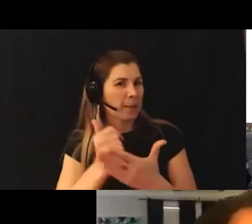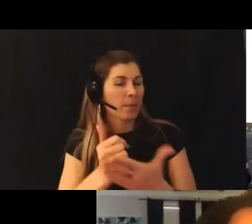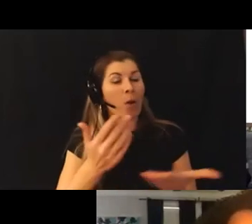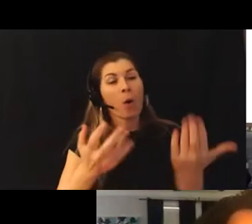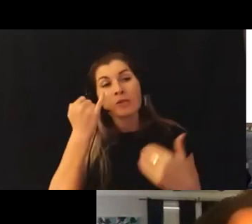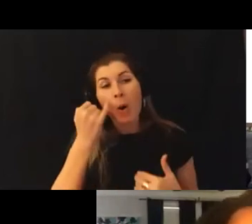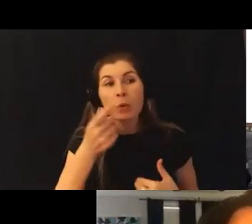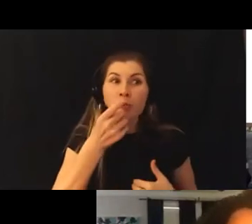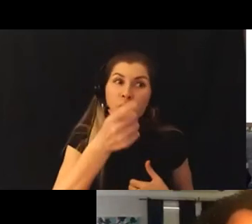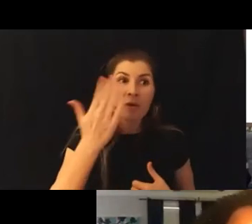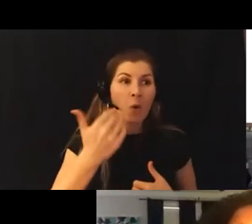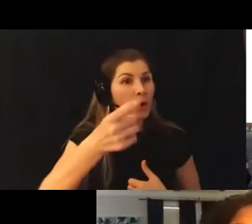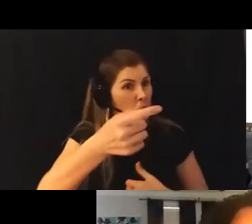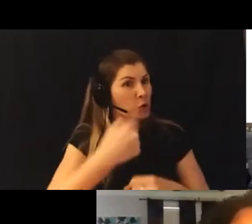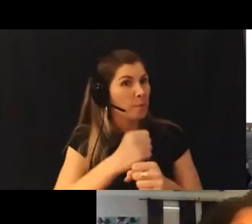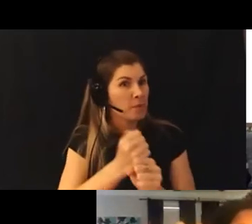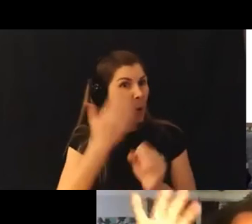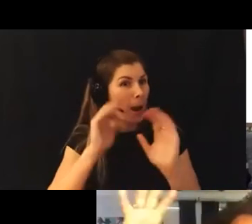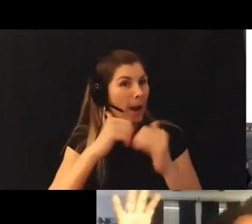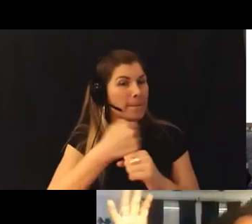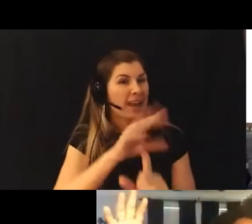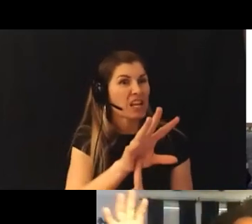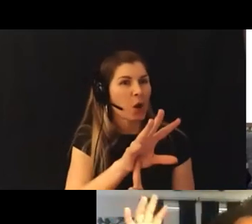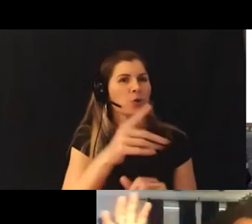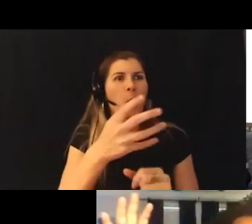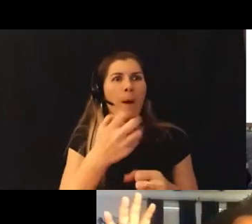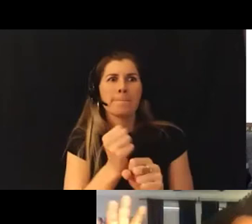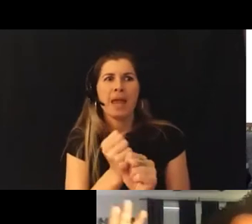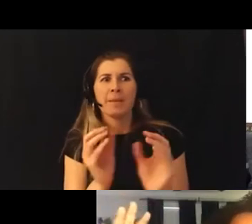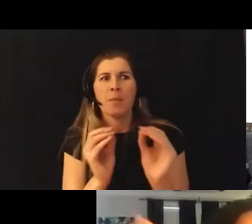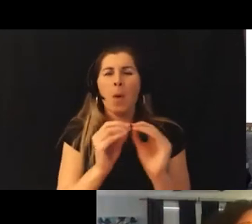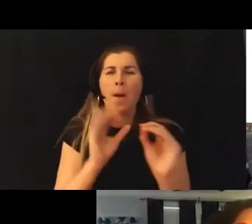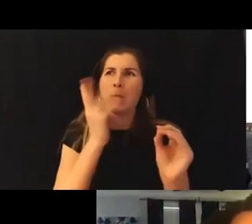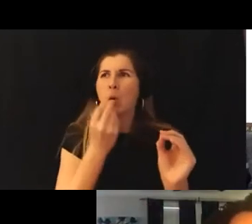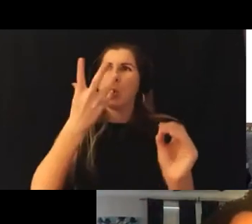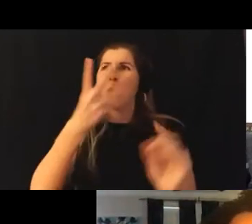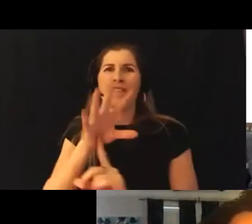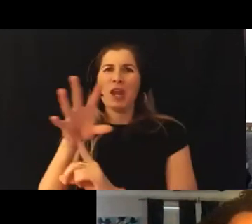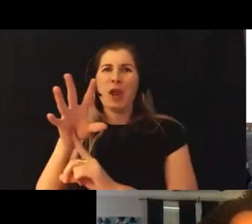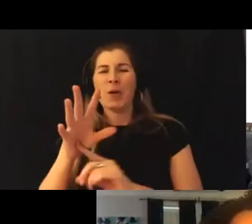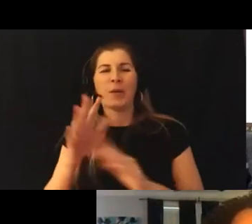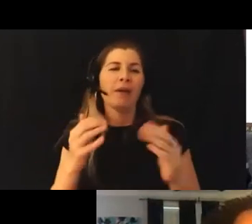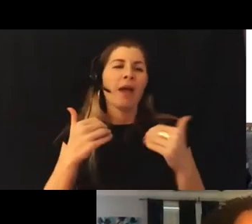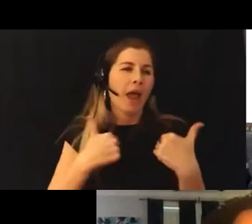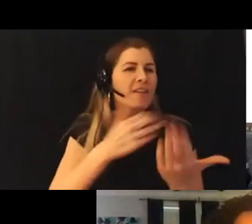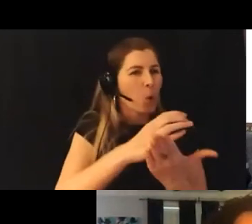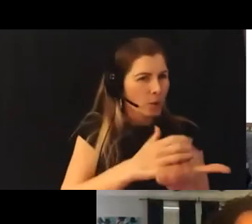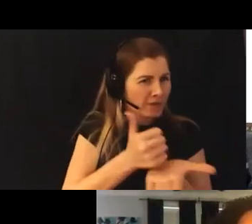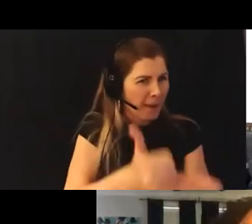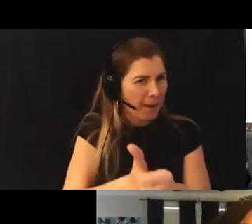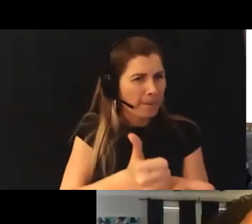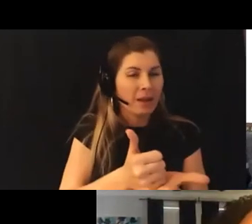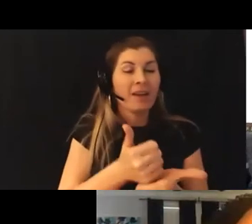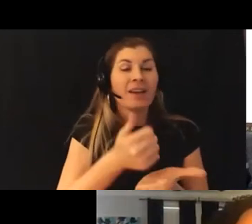light video, right, then you can, and you want to learn how to make that beautiful Eric Whitaker style video, we have courses like that. So investing in the